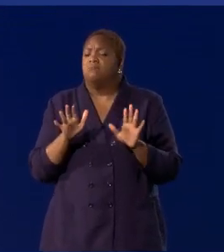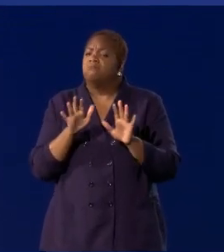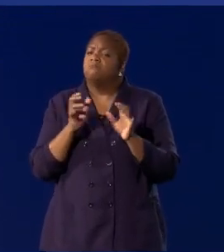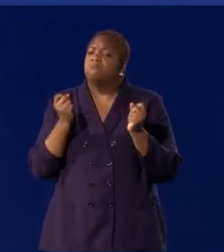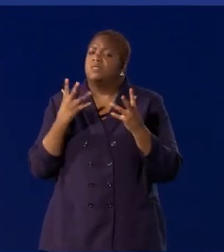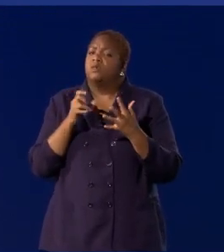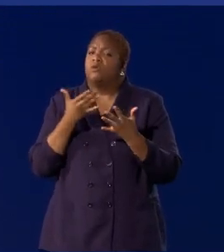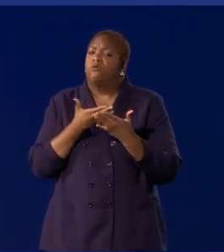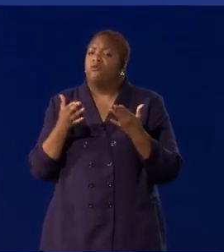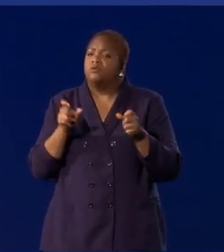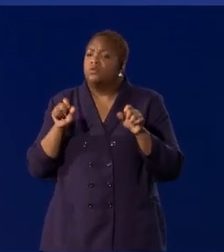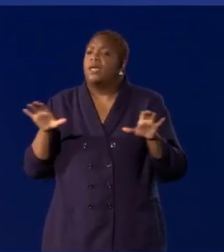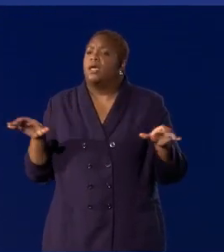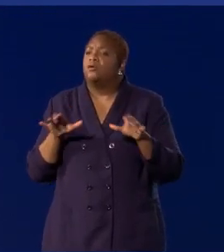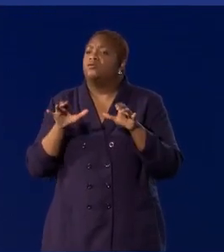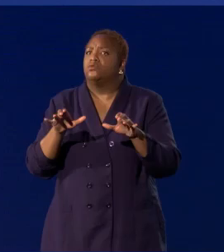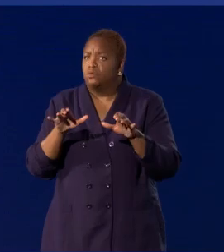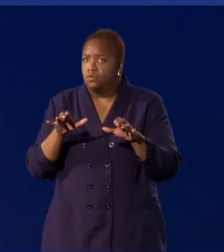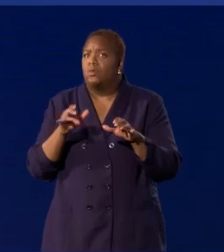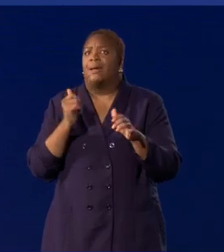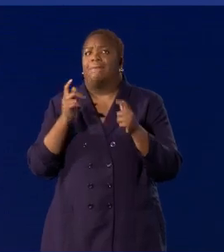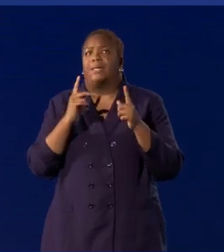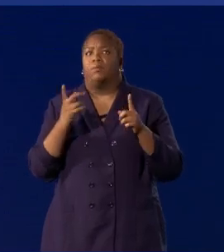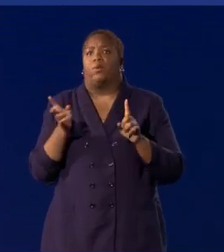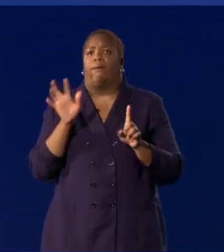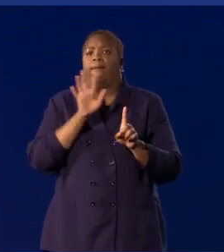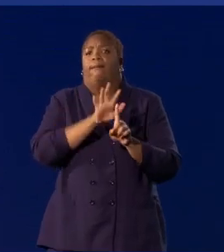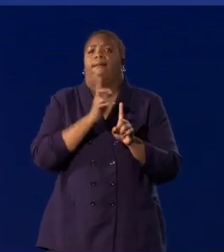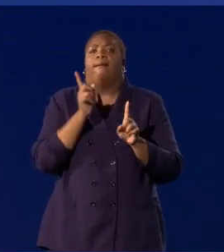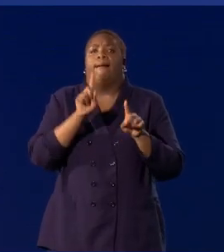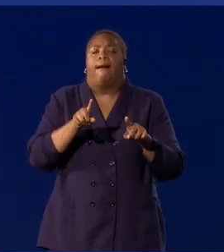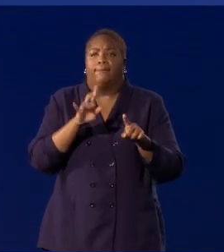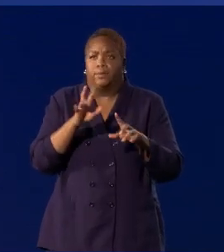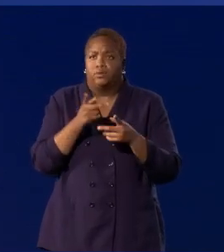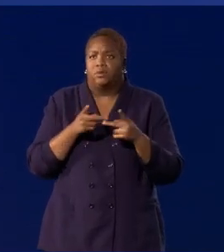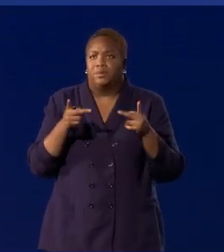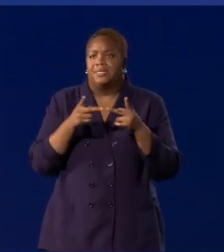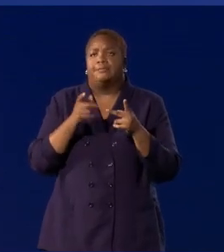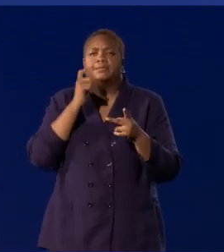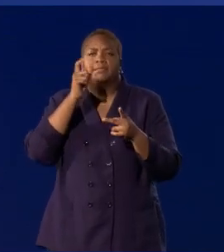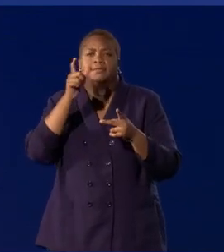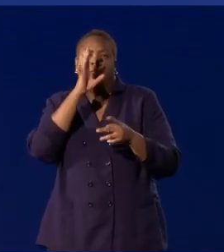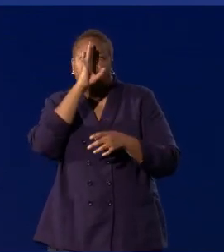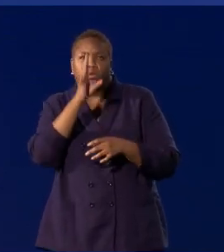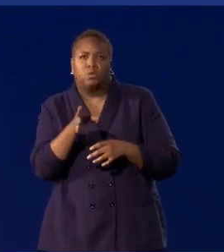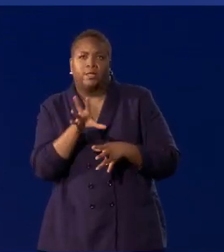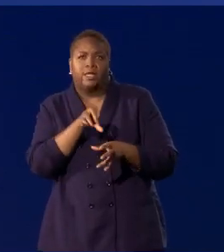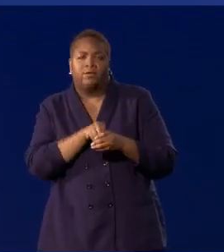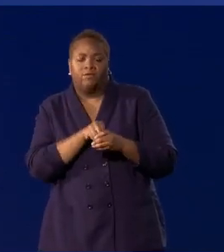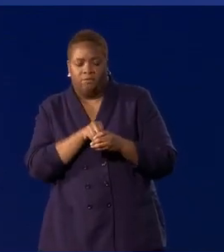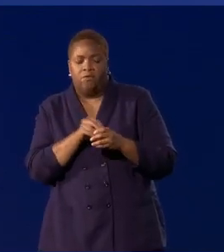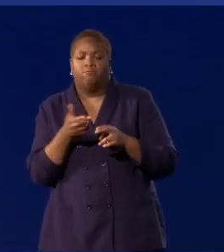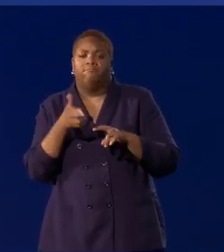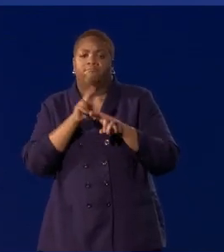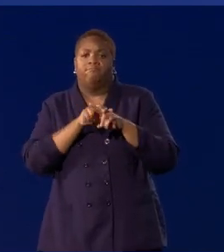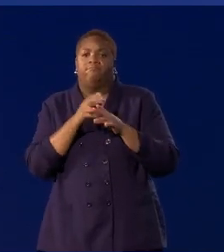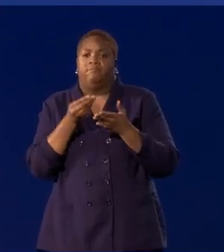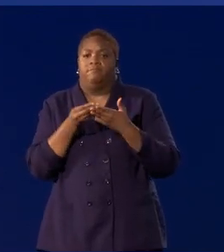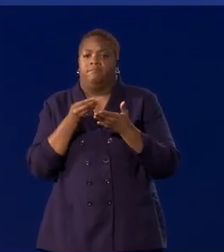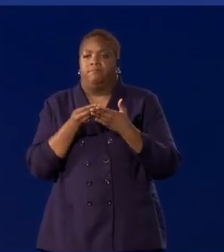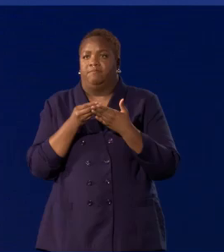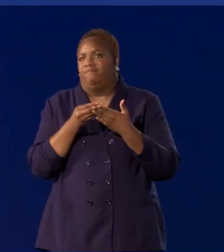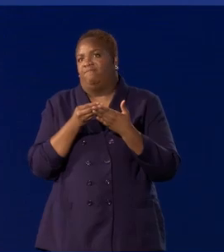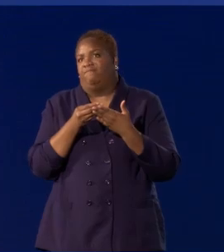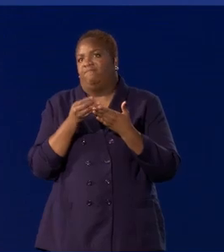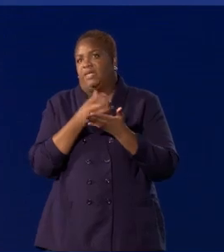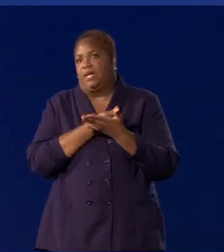do to actually attract talent that doesn't involve directly raising base wages, and there are other wage considerations